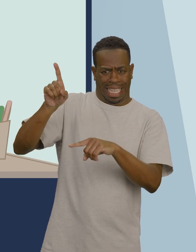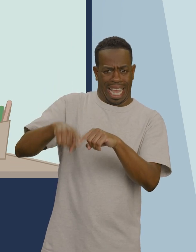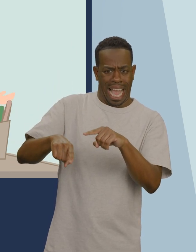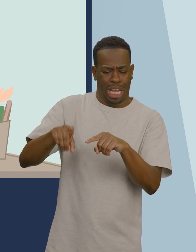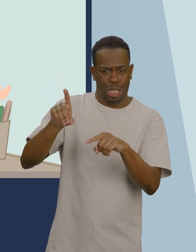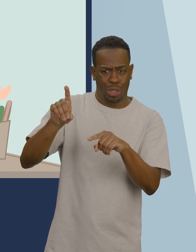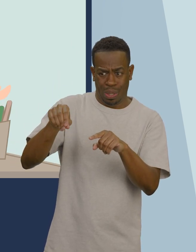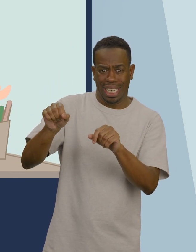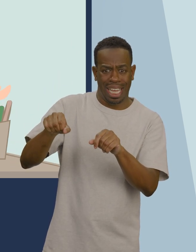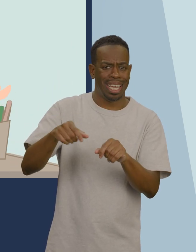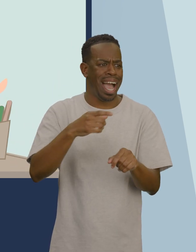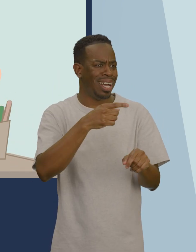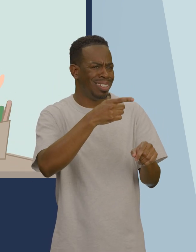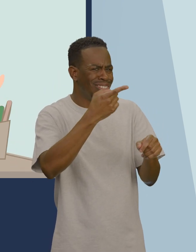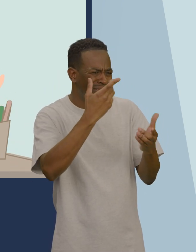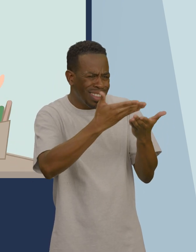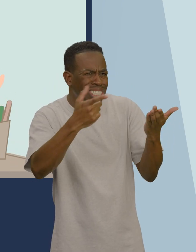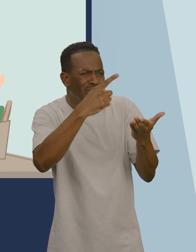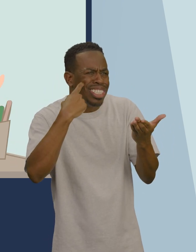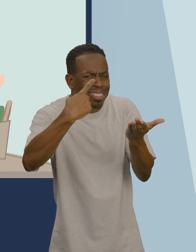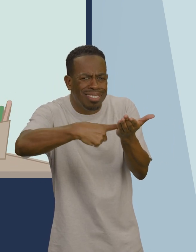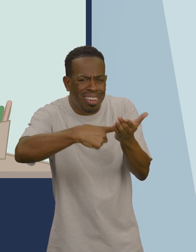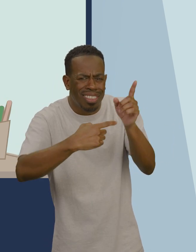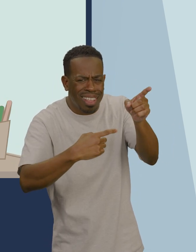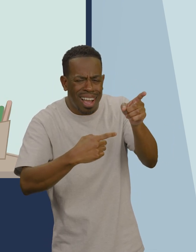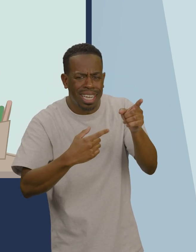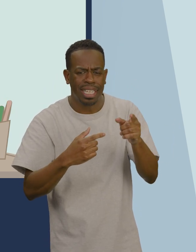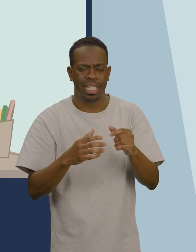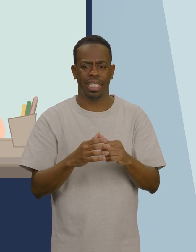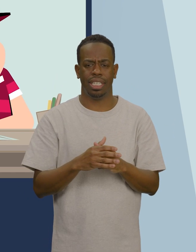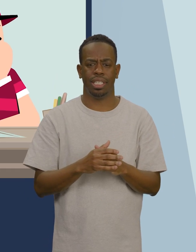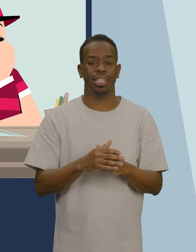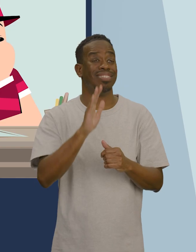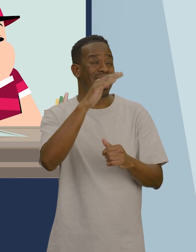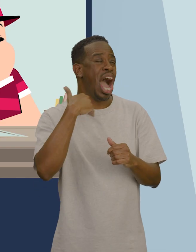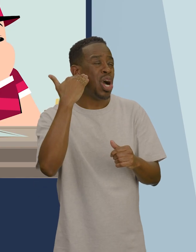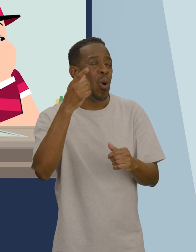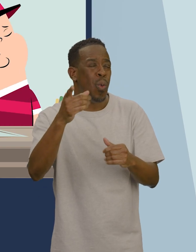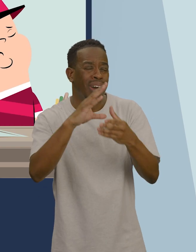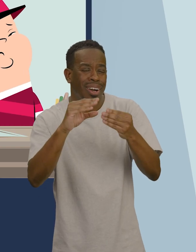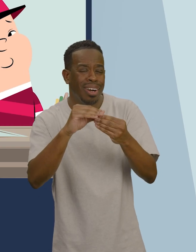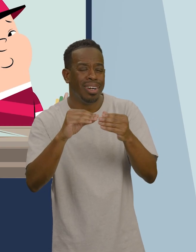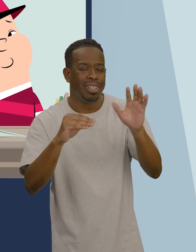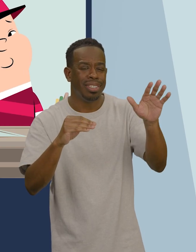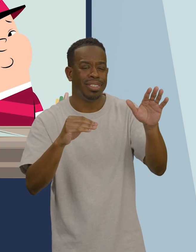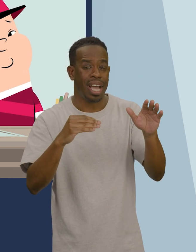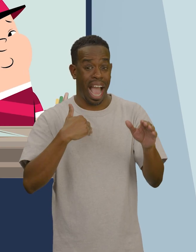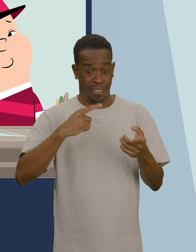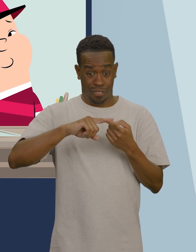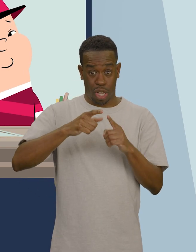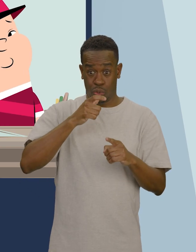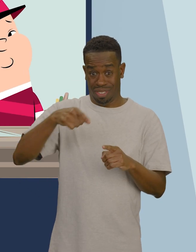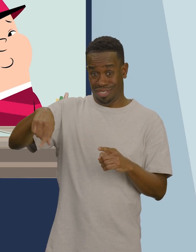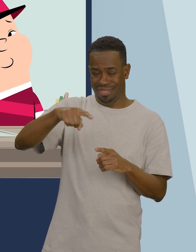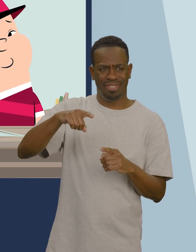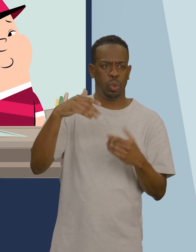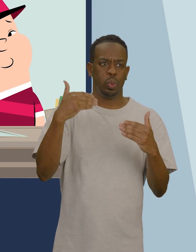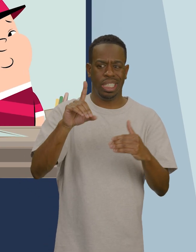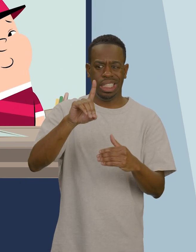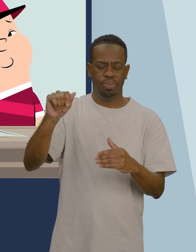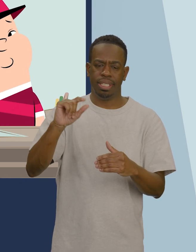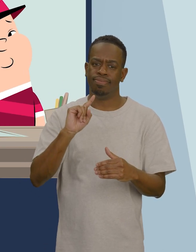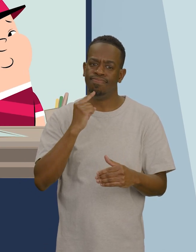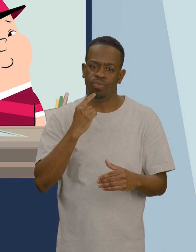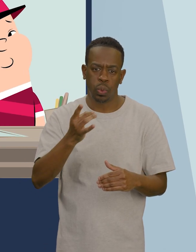can do all the things you just talked about. I know what he was going to say. I have friends too who are